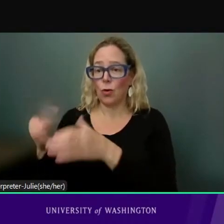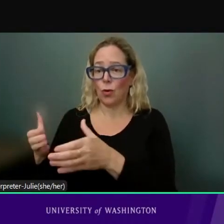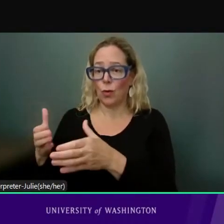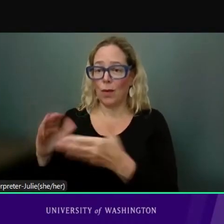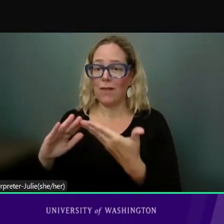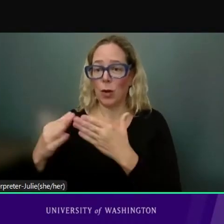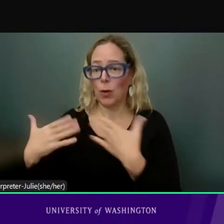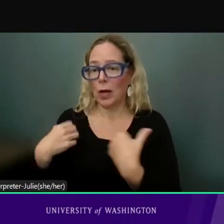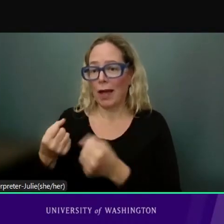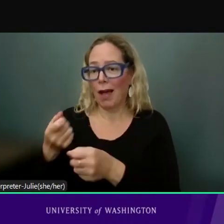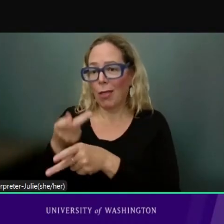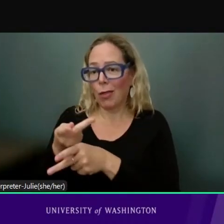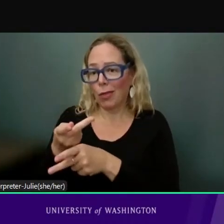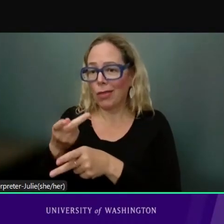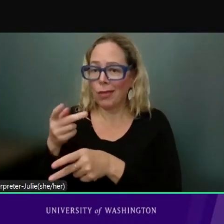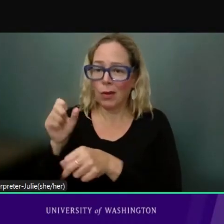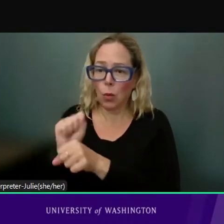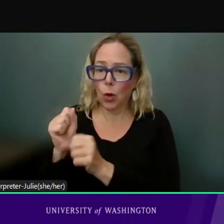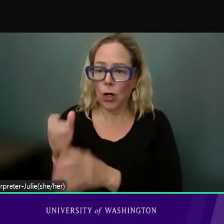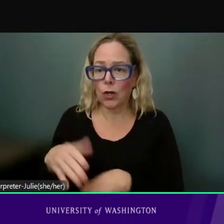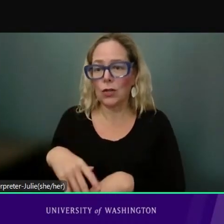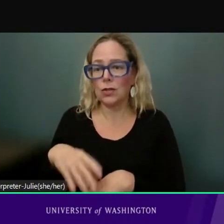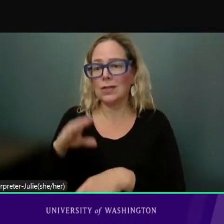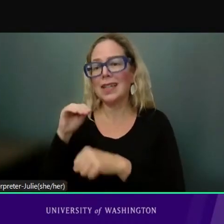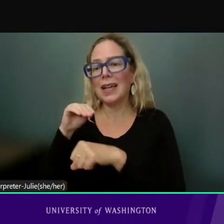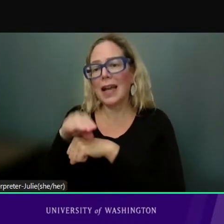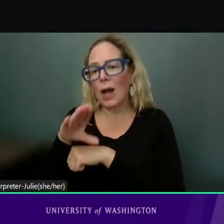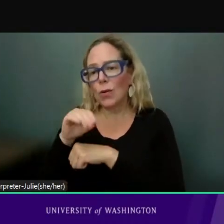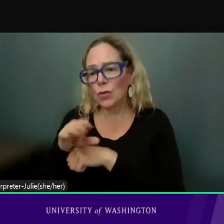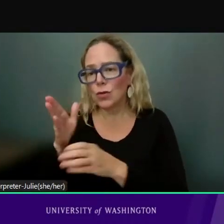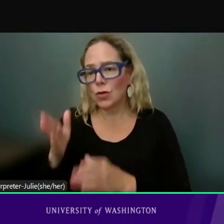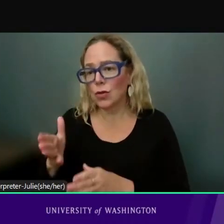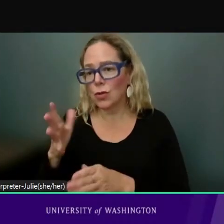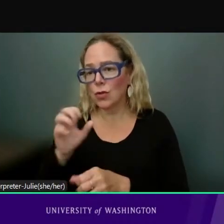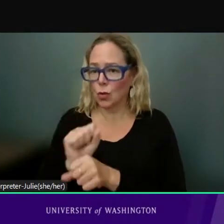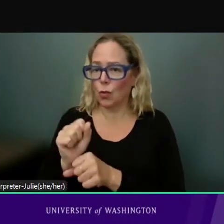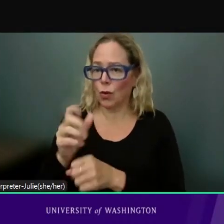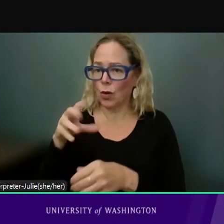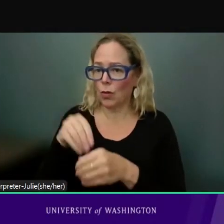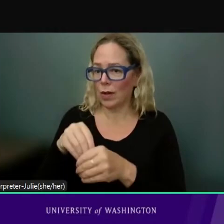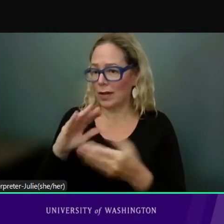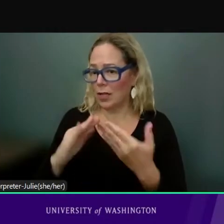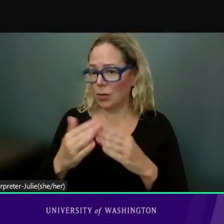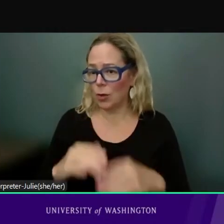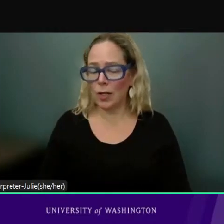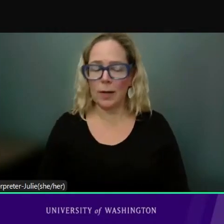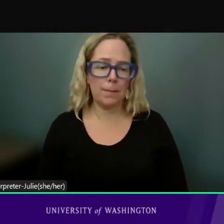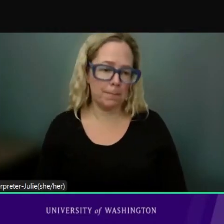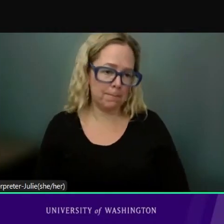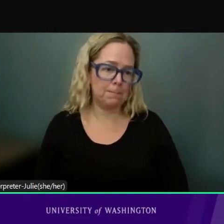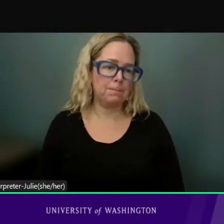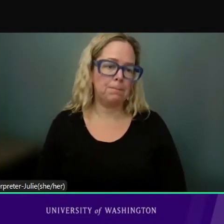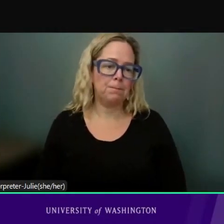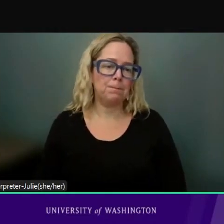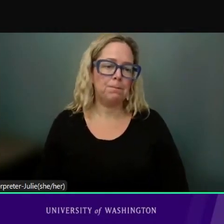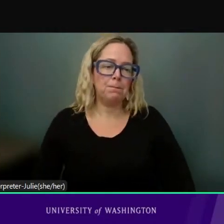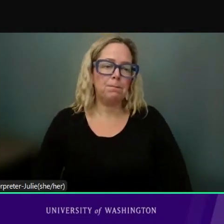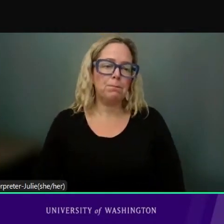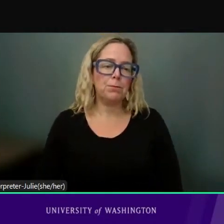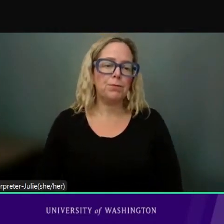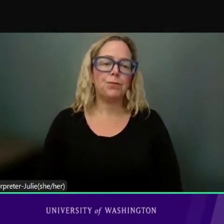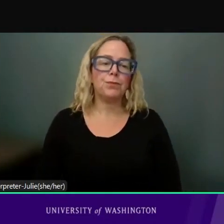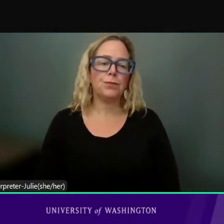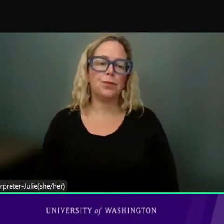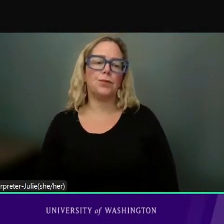which were mostly counselors in the community. Next slide, please. We also